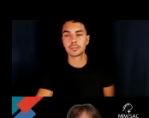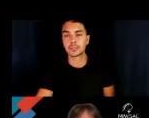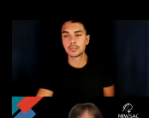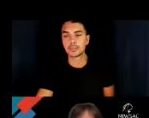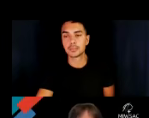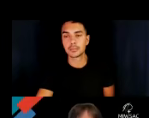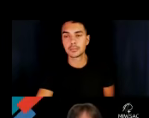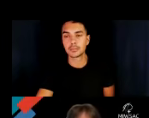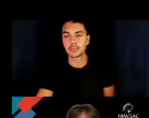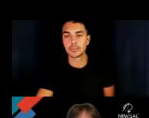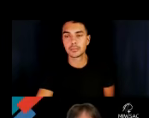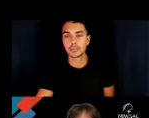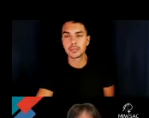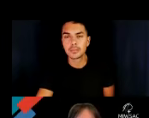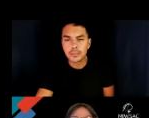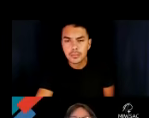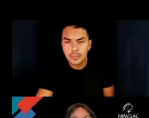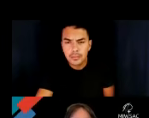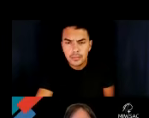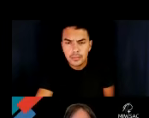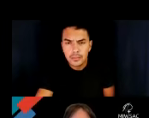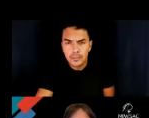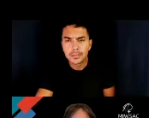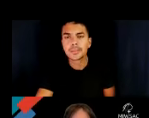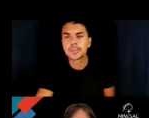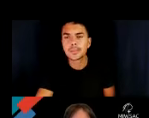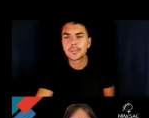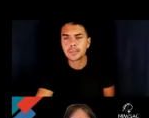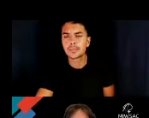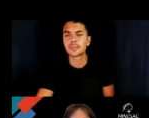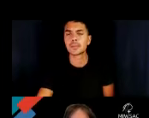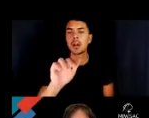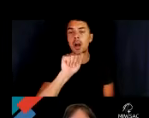In the chat, Autumn mentioned feeling unsafe all the time.